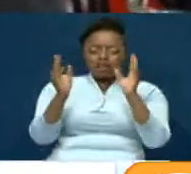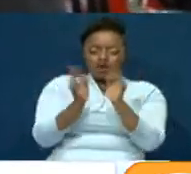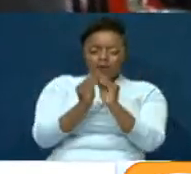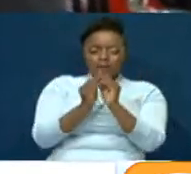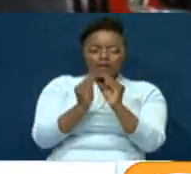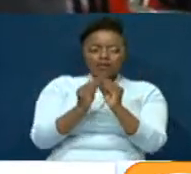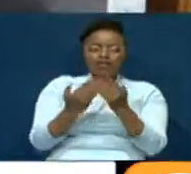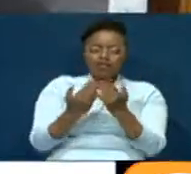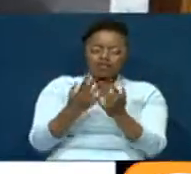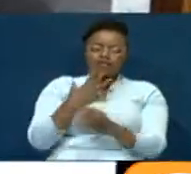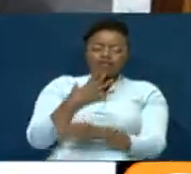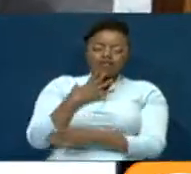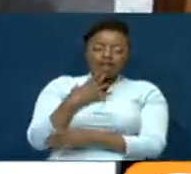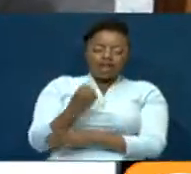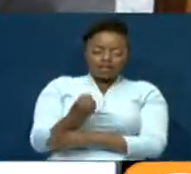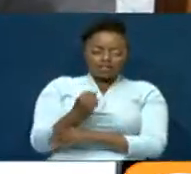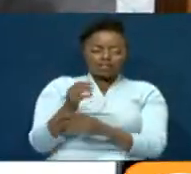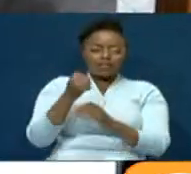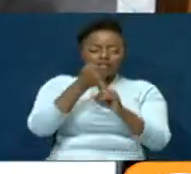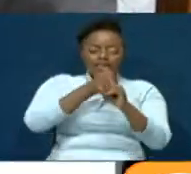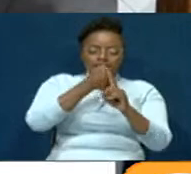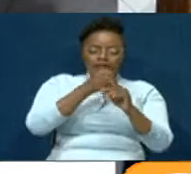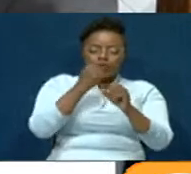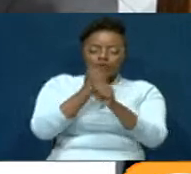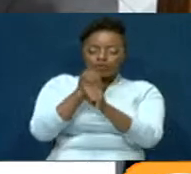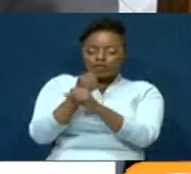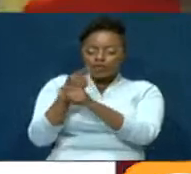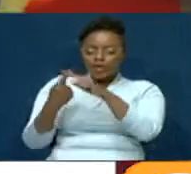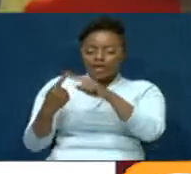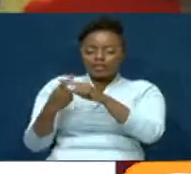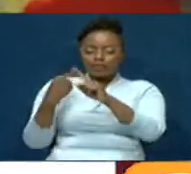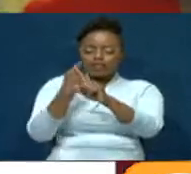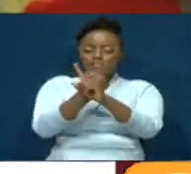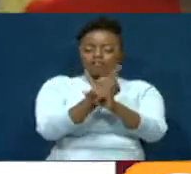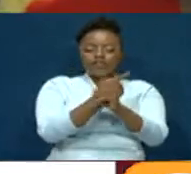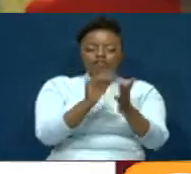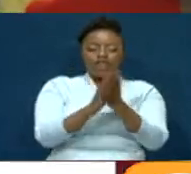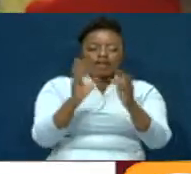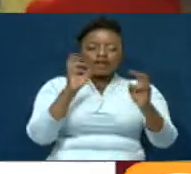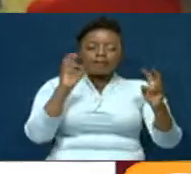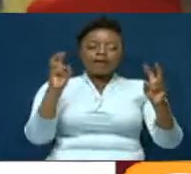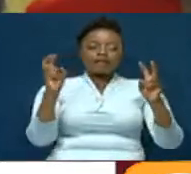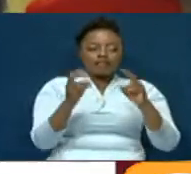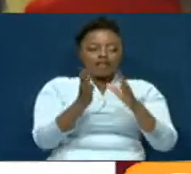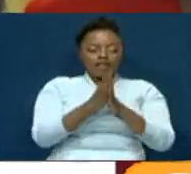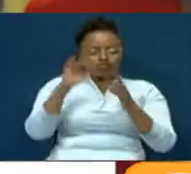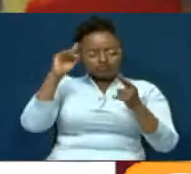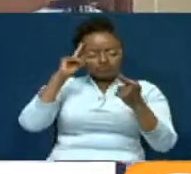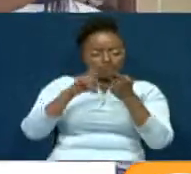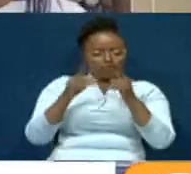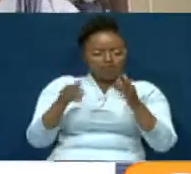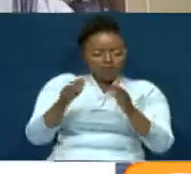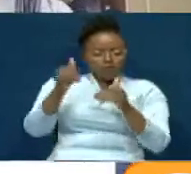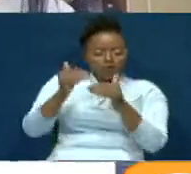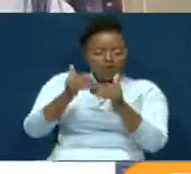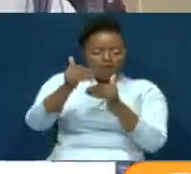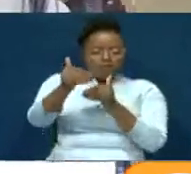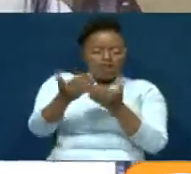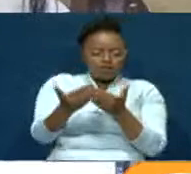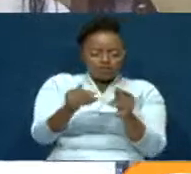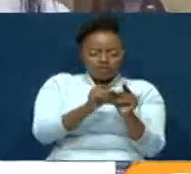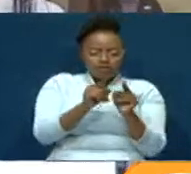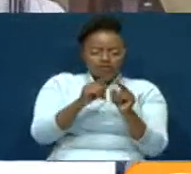over 500 climate change activists will be sharing experiences and perspectives and reflecting on the pathways to low-carbon